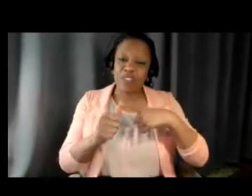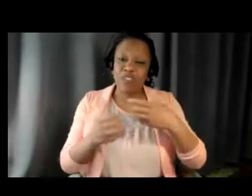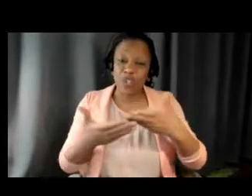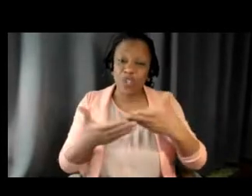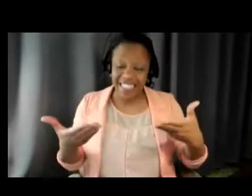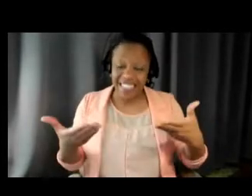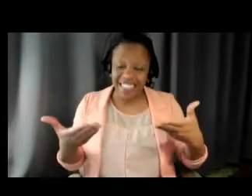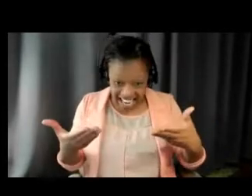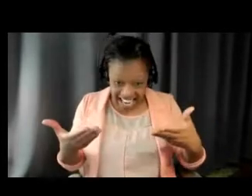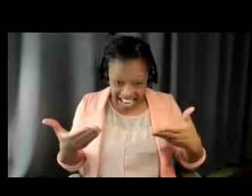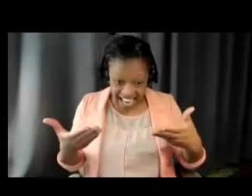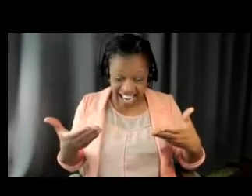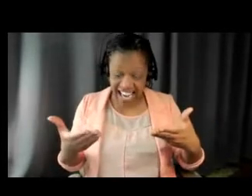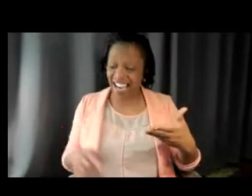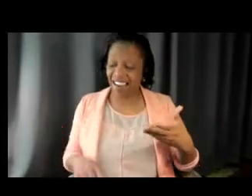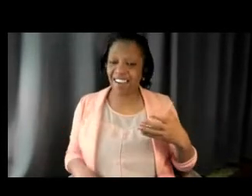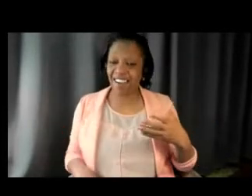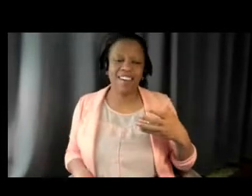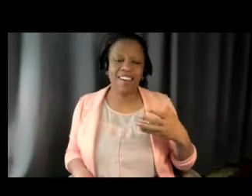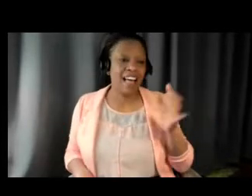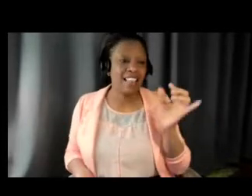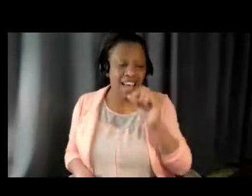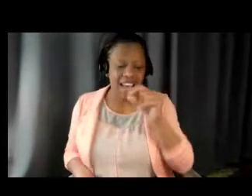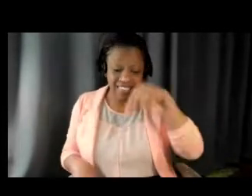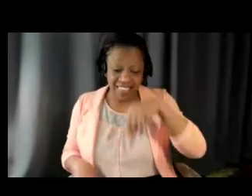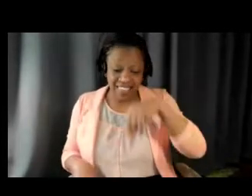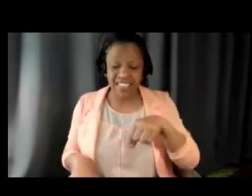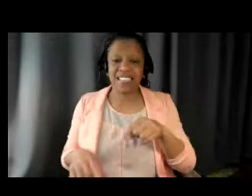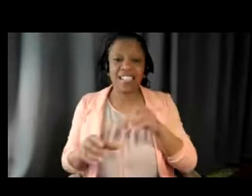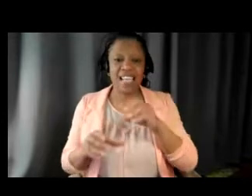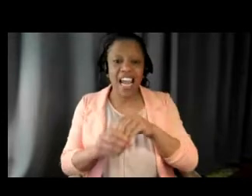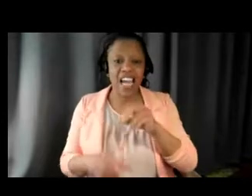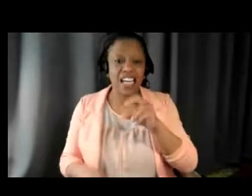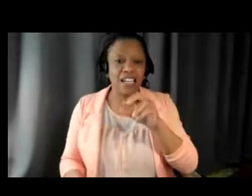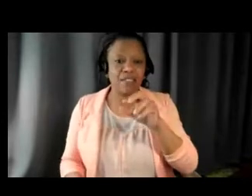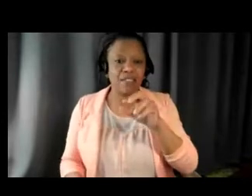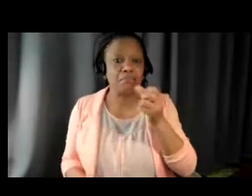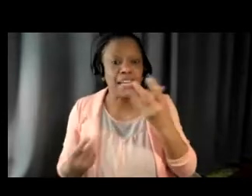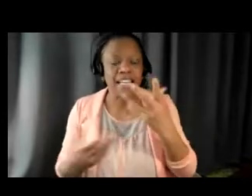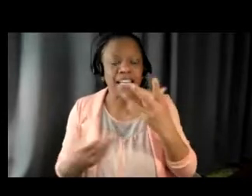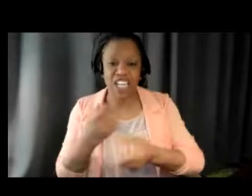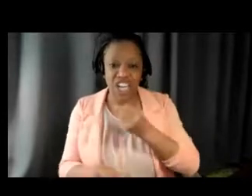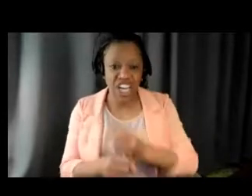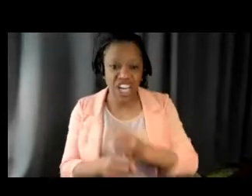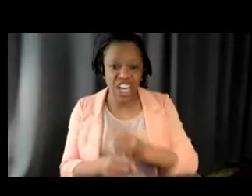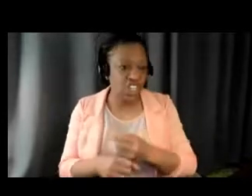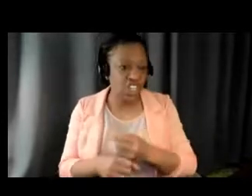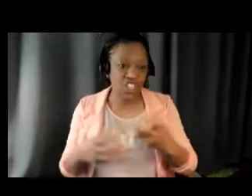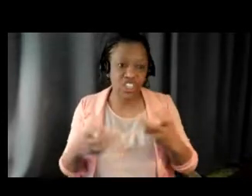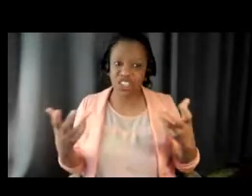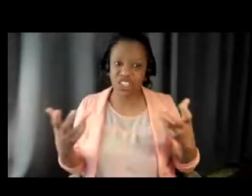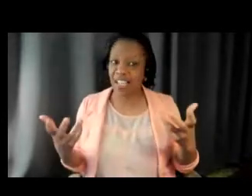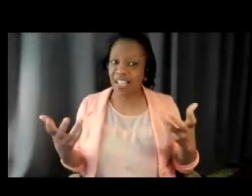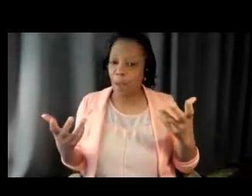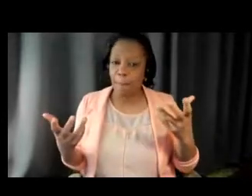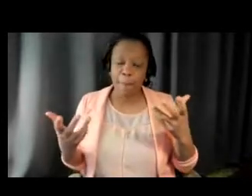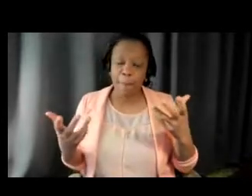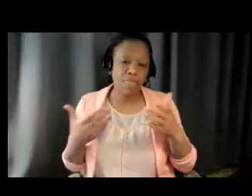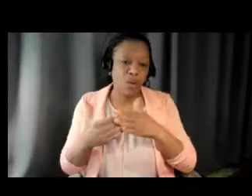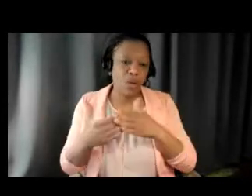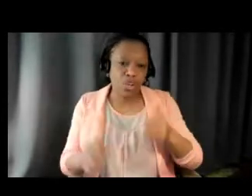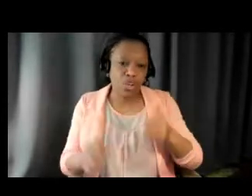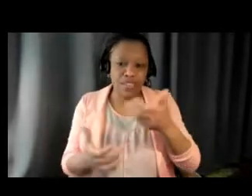Racine in years. The closest thing to food on Racine was Mooing Oil back on 77th